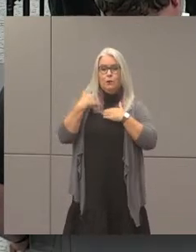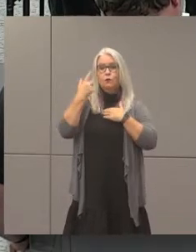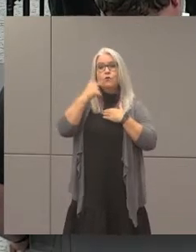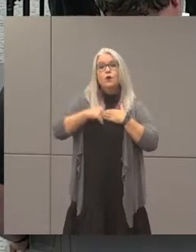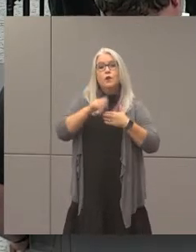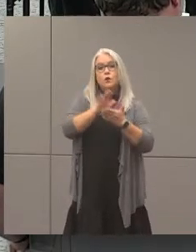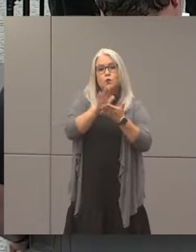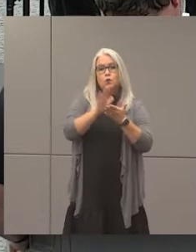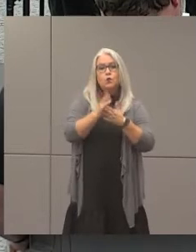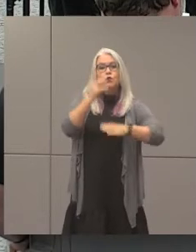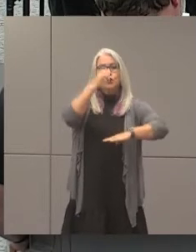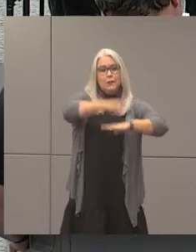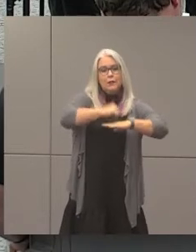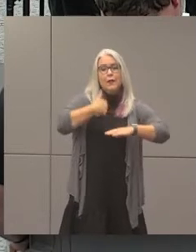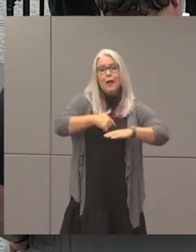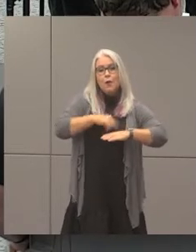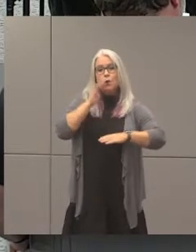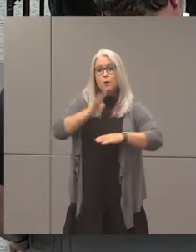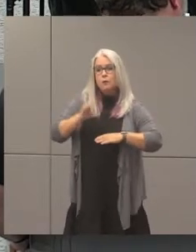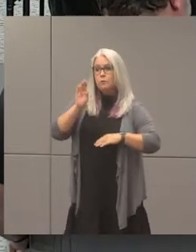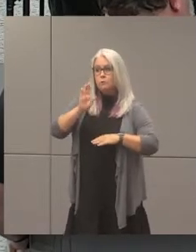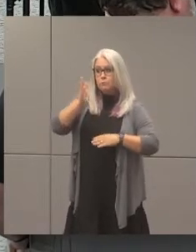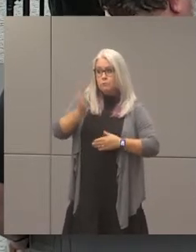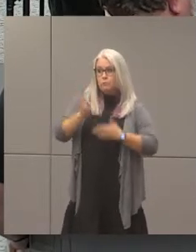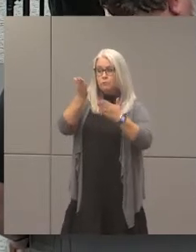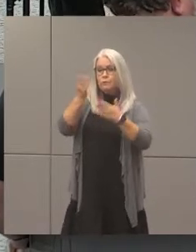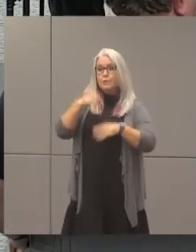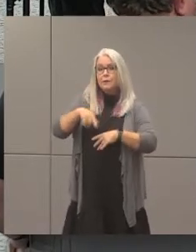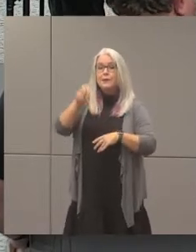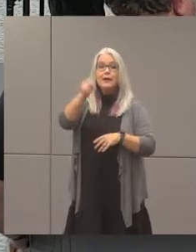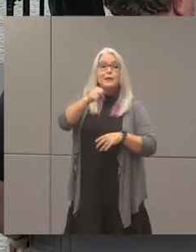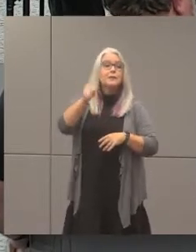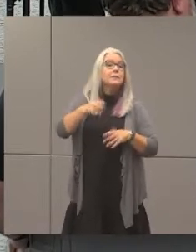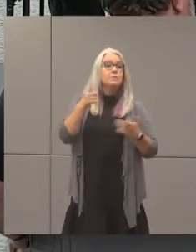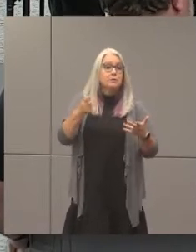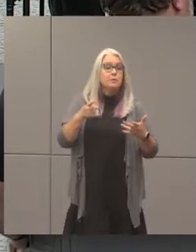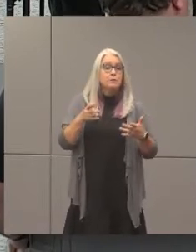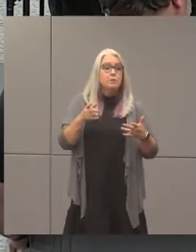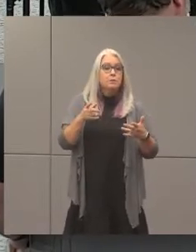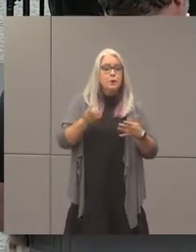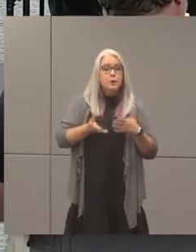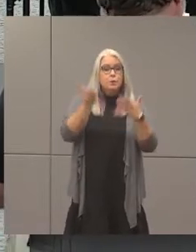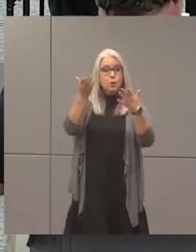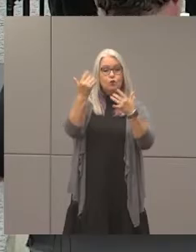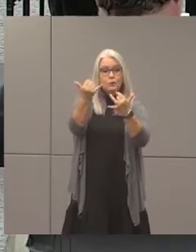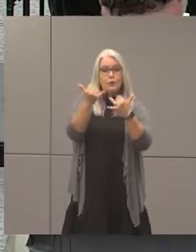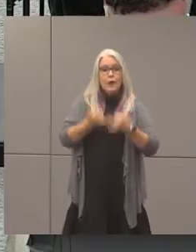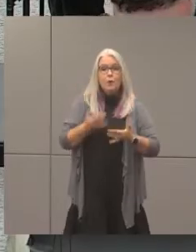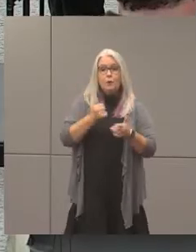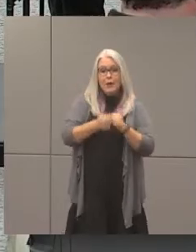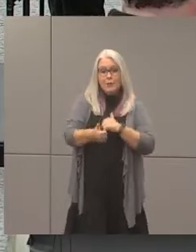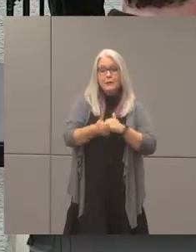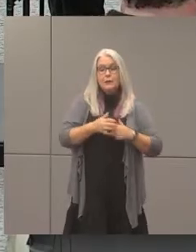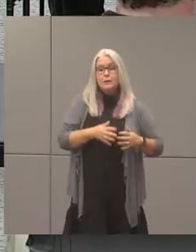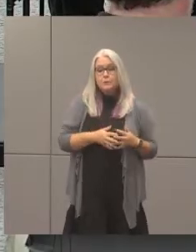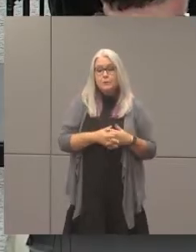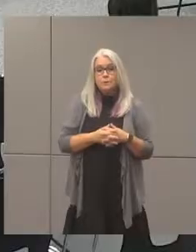So I would vote yes on that motion. Okay. The motion now passes.